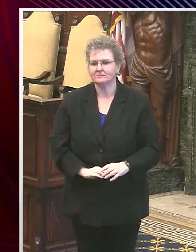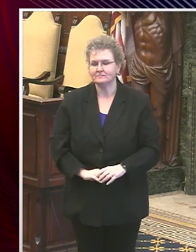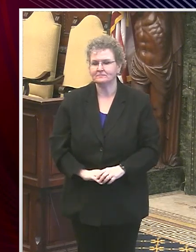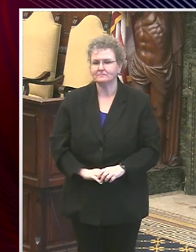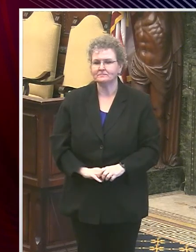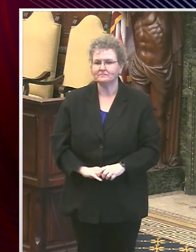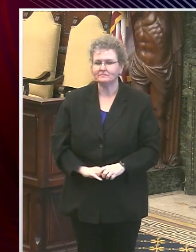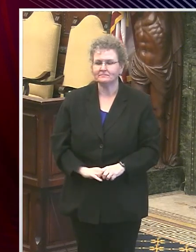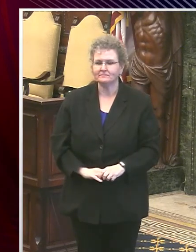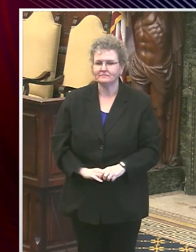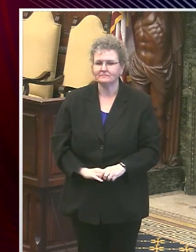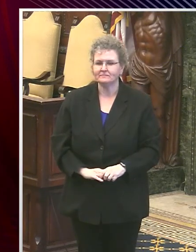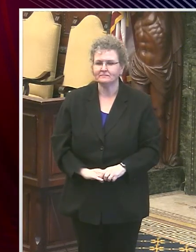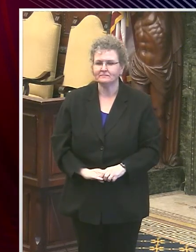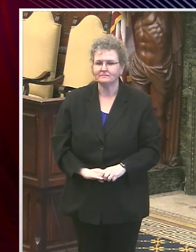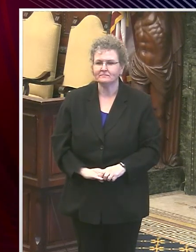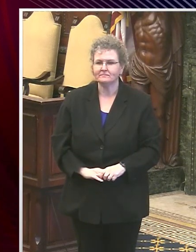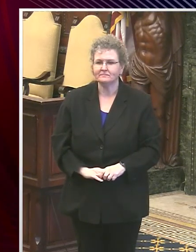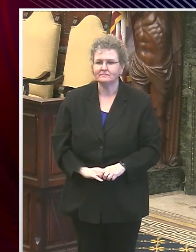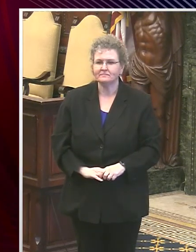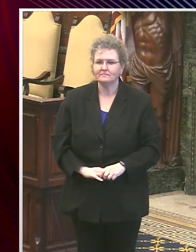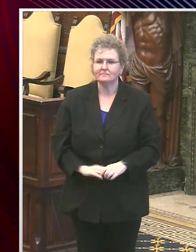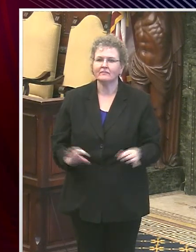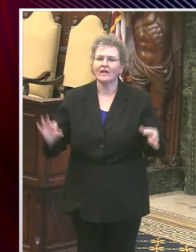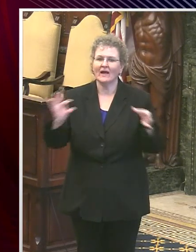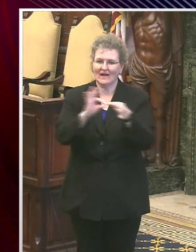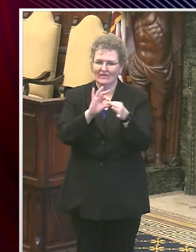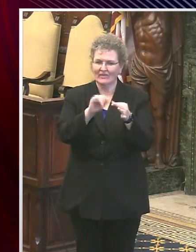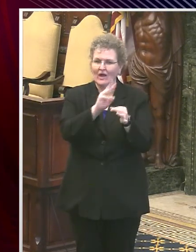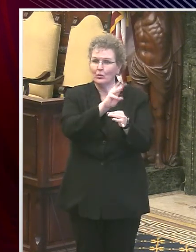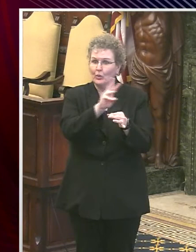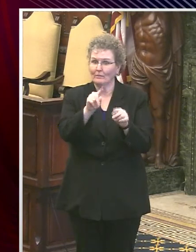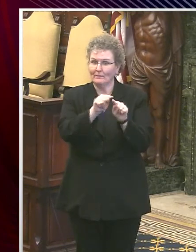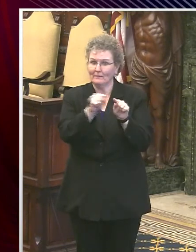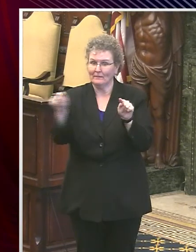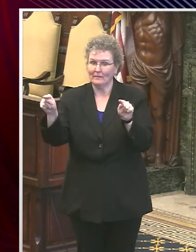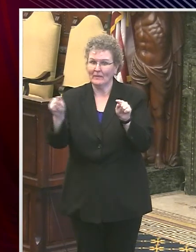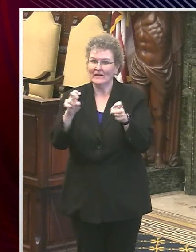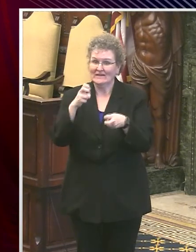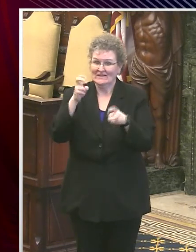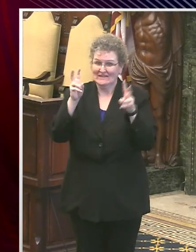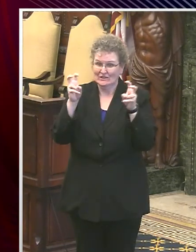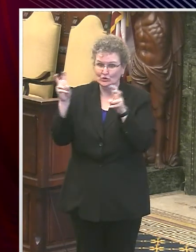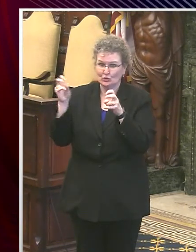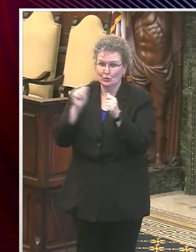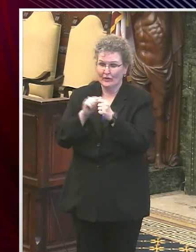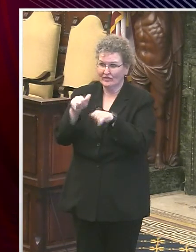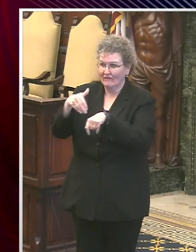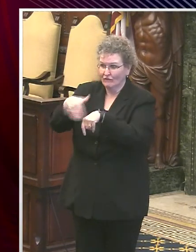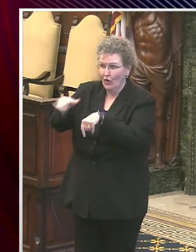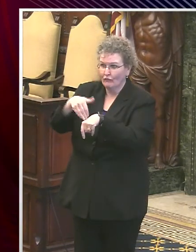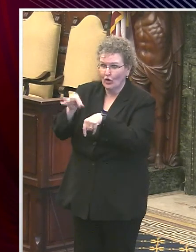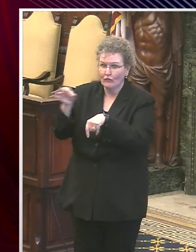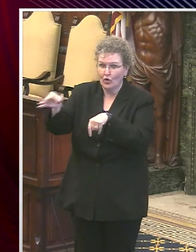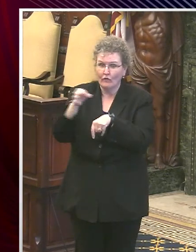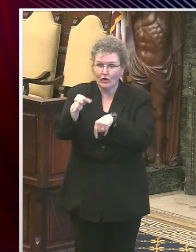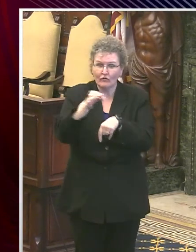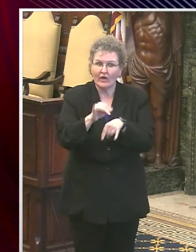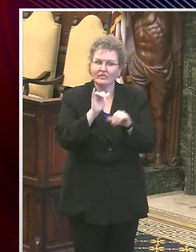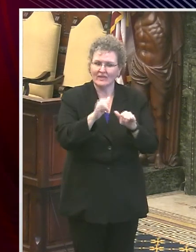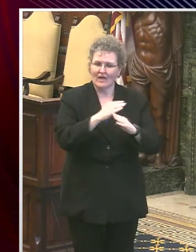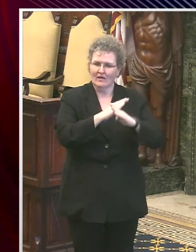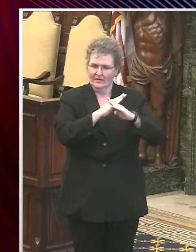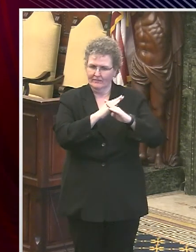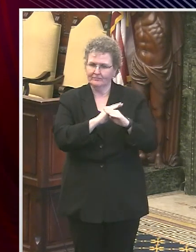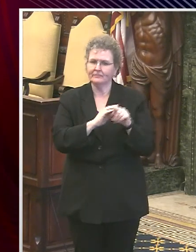So beyond just fixing the link issue so that either it can't be forwarded or is only a one-time use or something like that, is there anything else